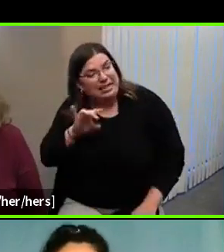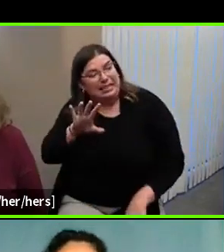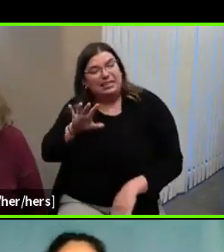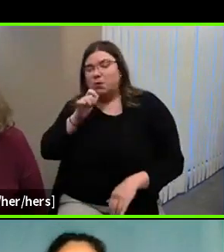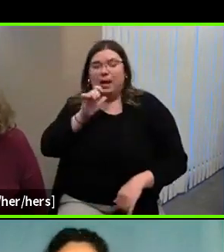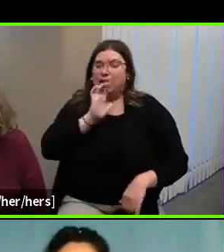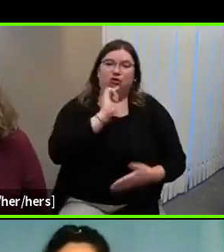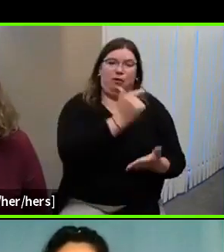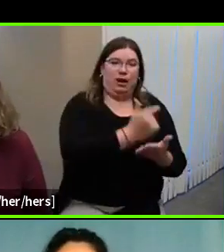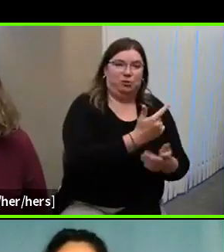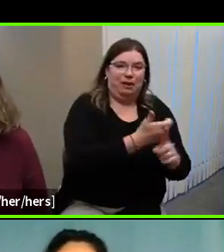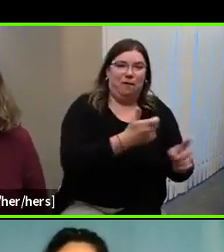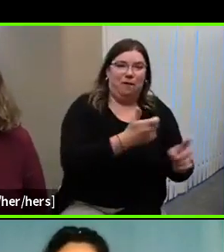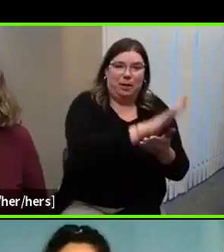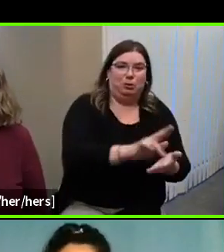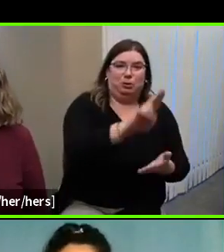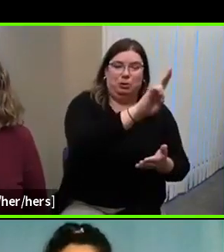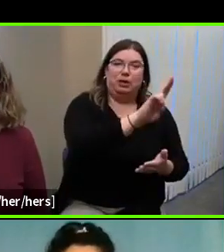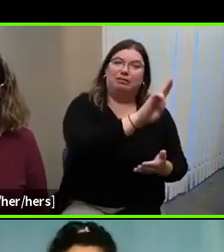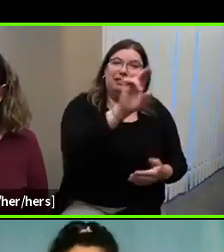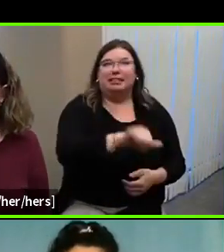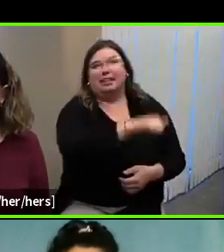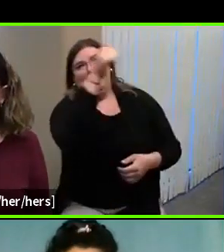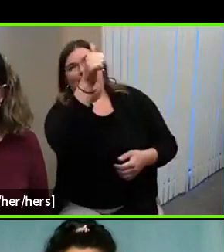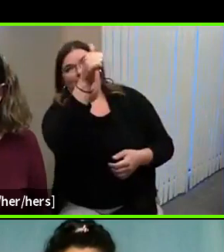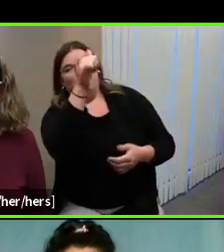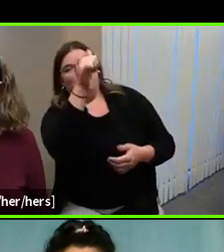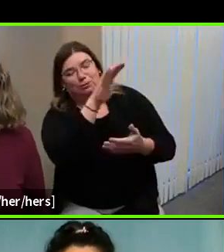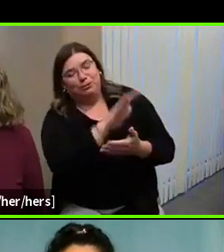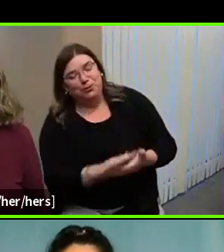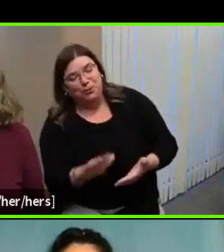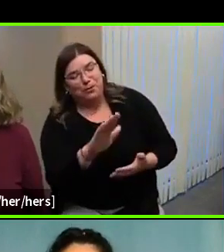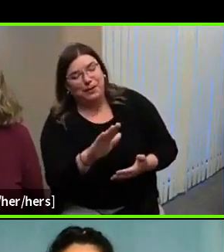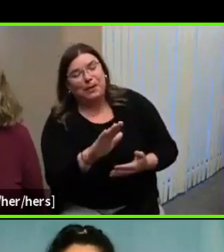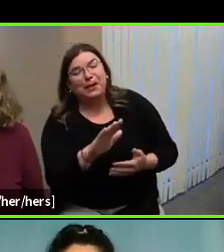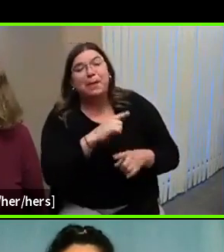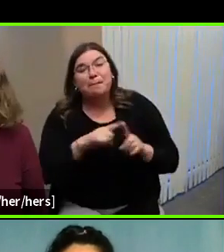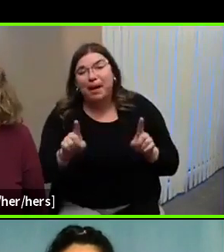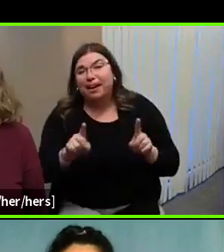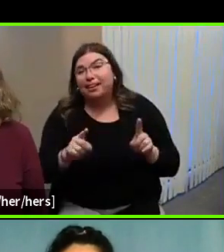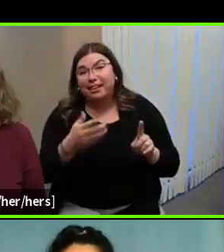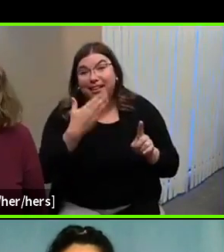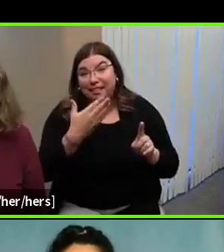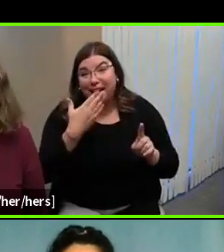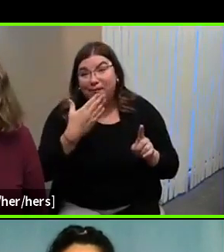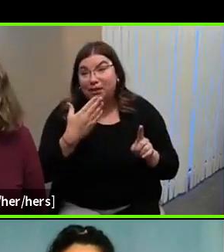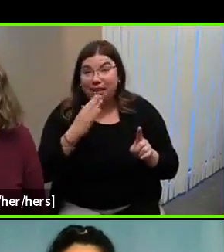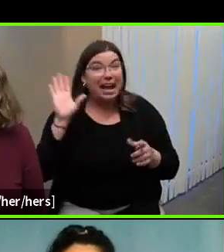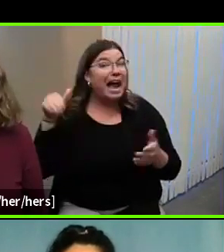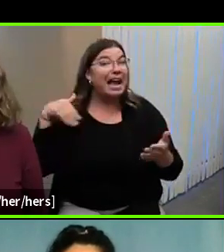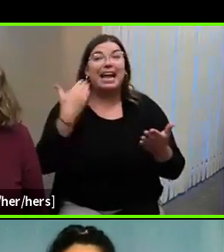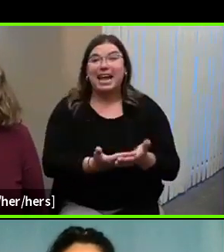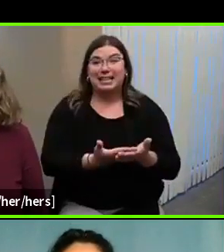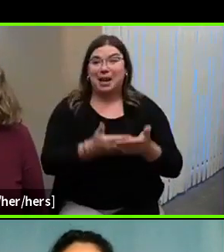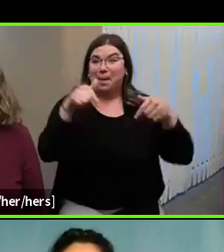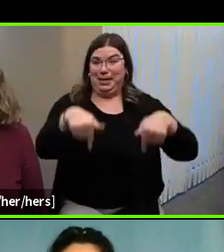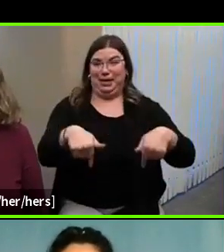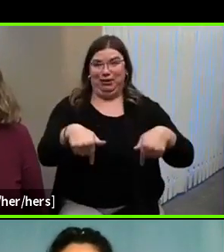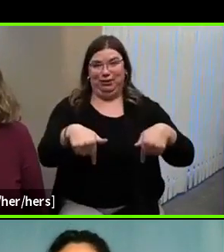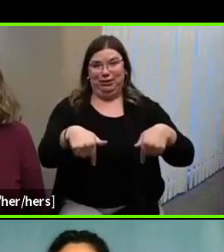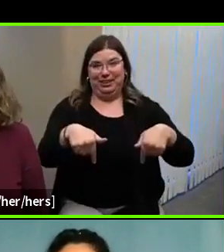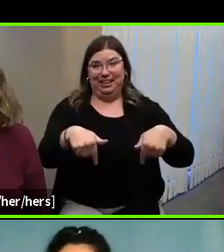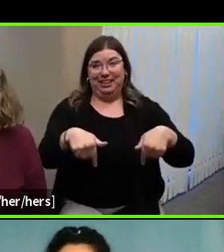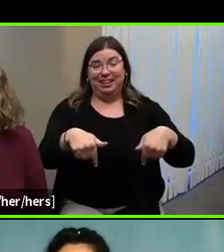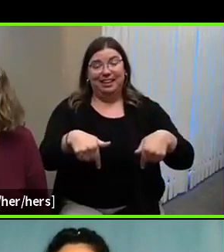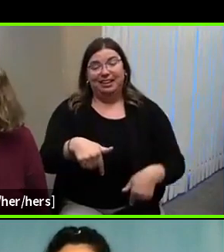not graduate from Bloomsburg. I went to a different school. But thankfully I ended up here and